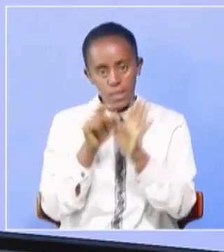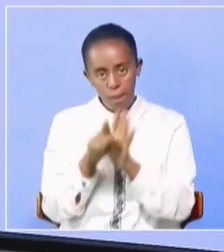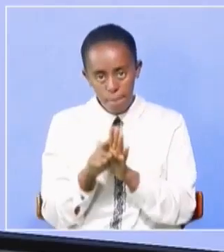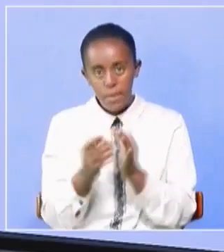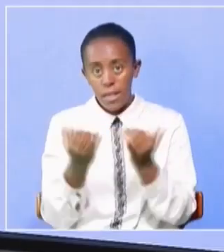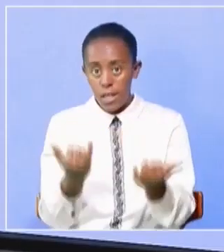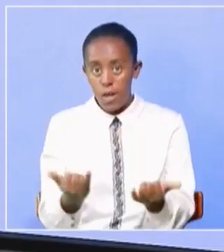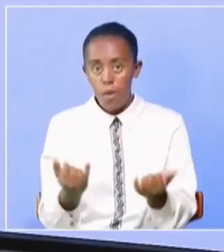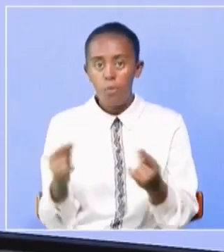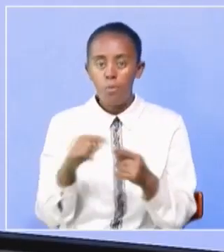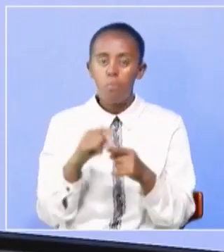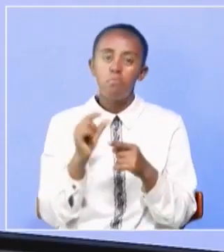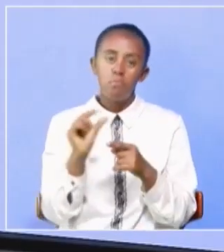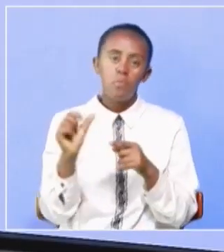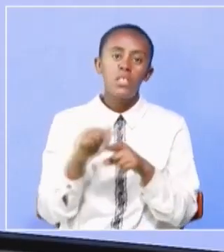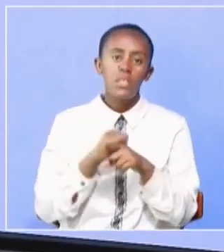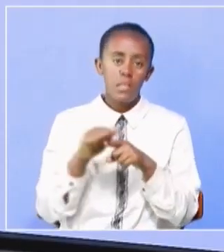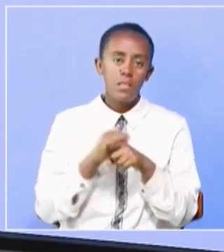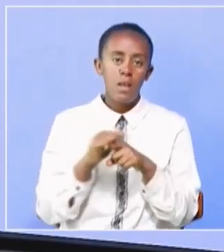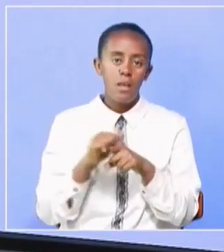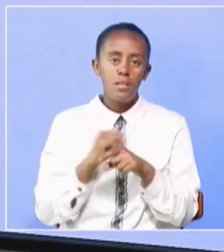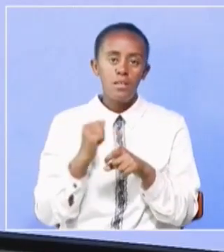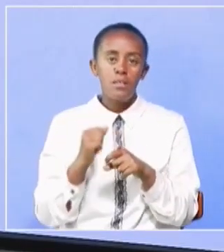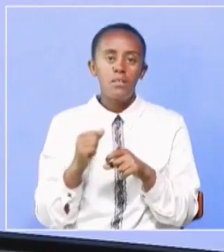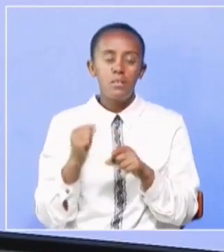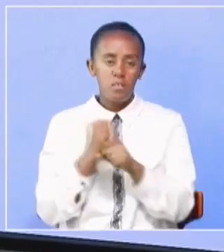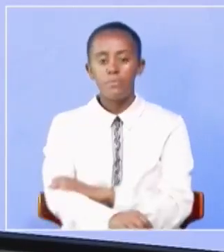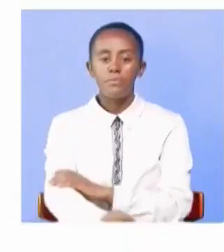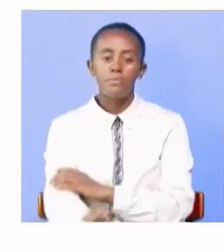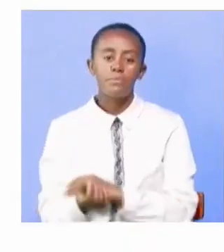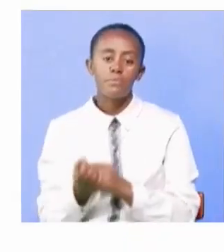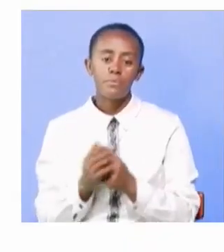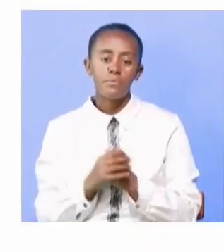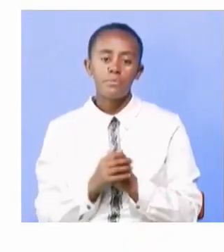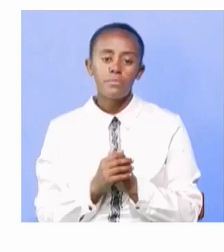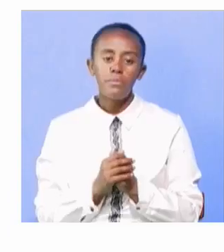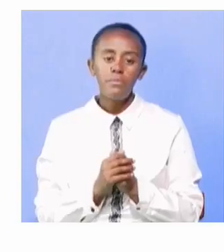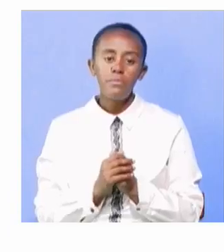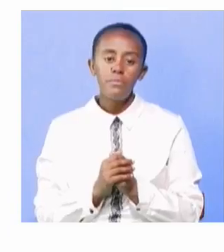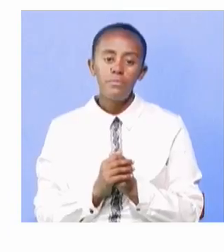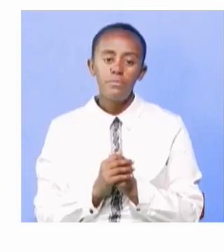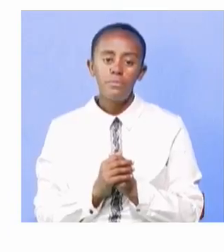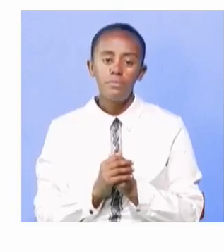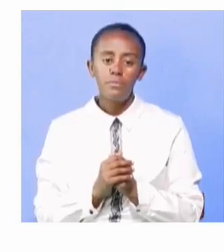And now let's go to some exercises. Let's do some exercises.